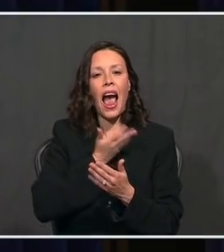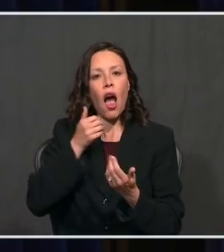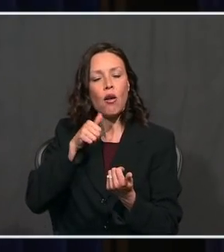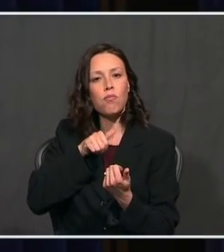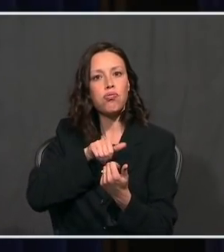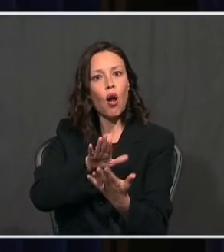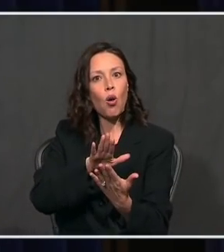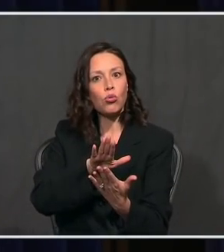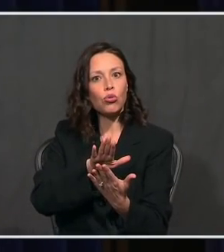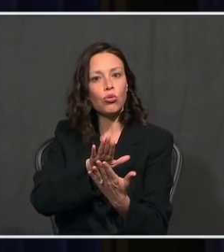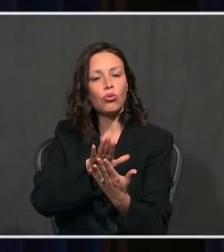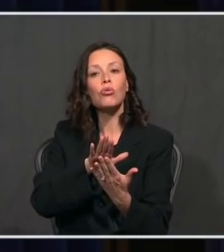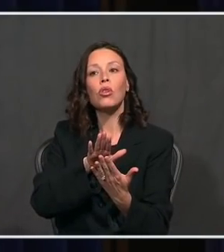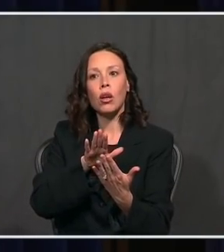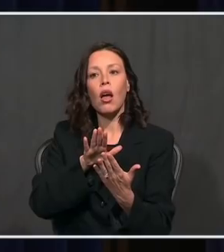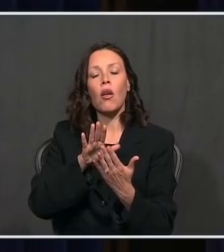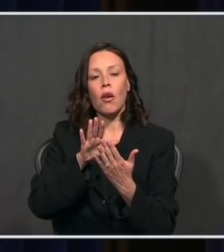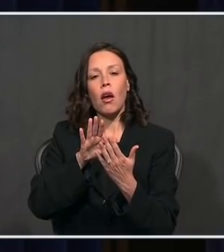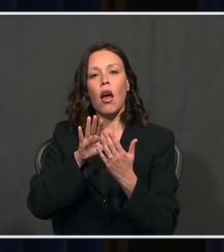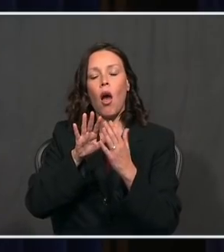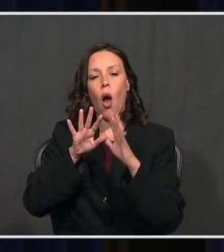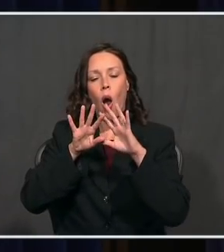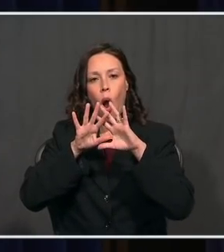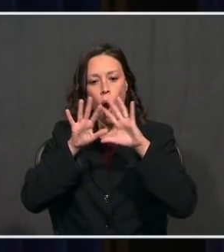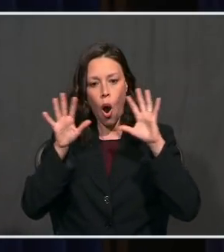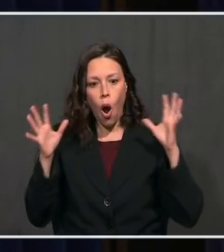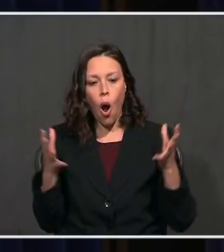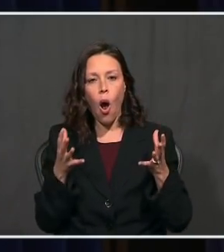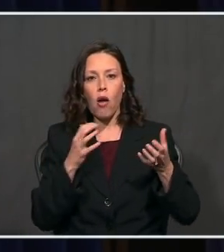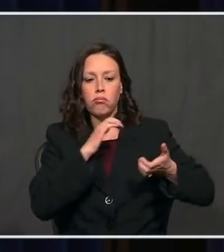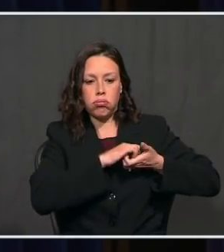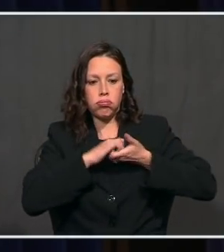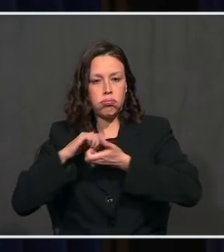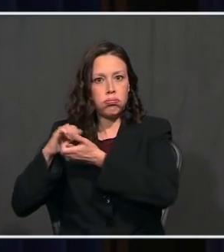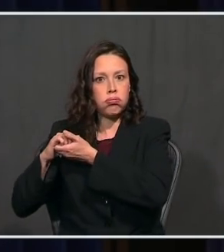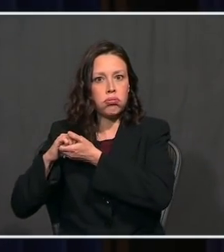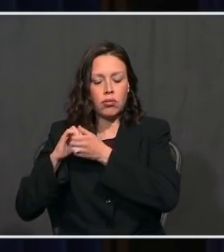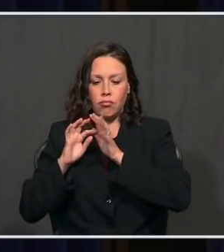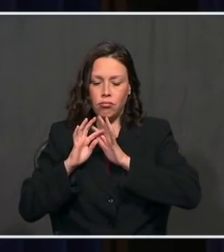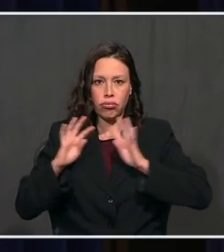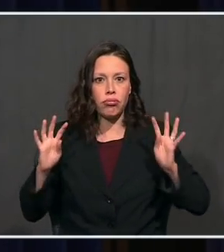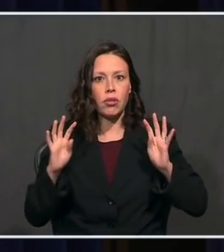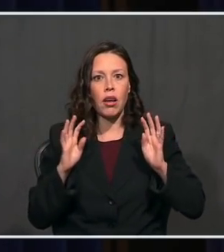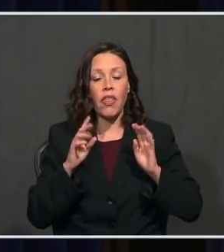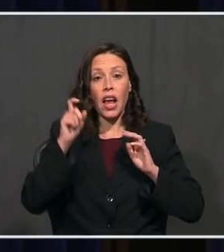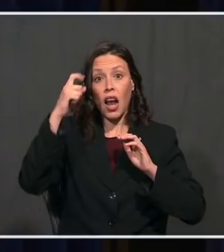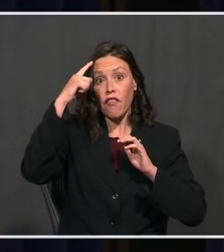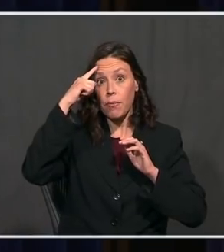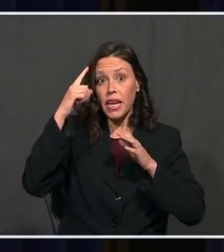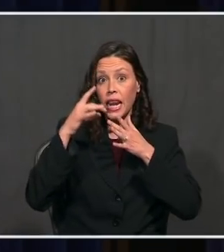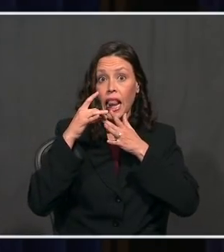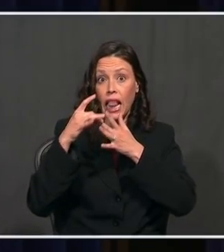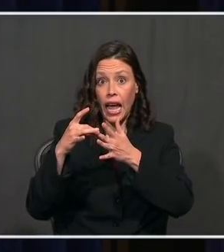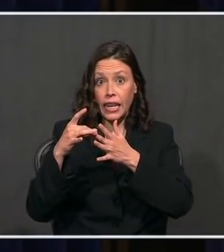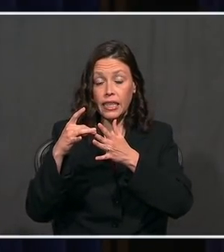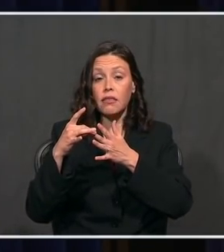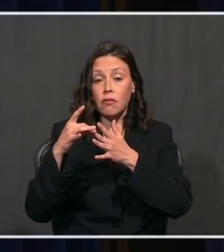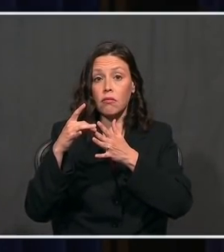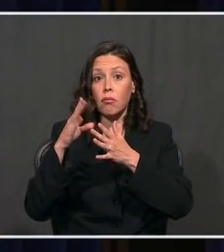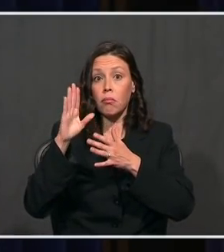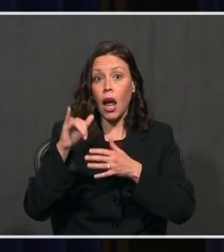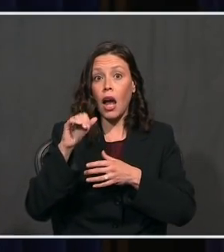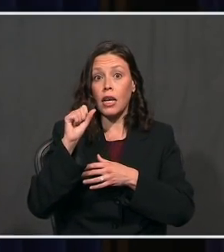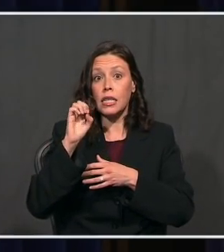Our approach being a whole of America effort, right? It was led at the government, at the highest levels of the government,